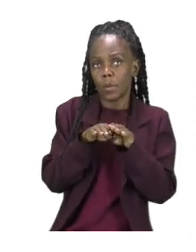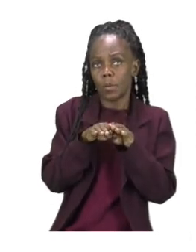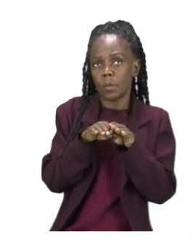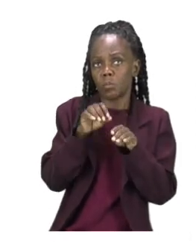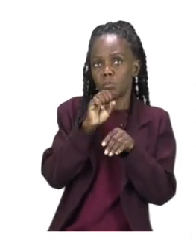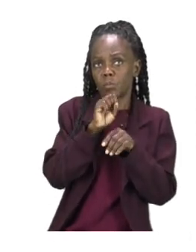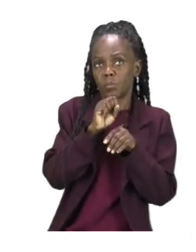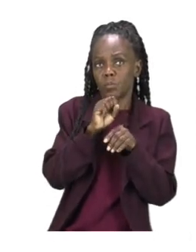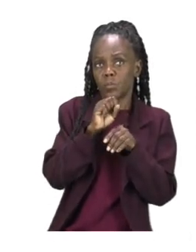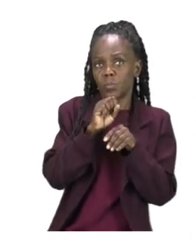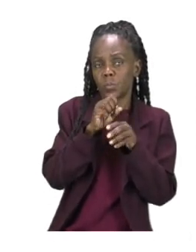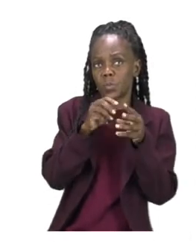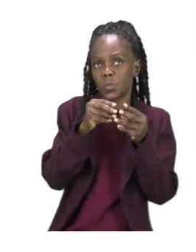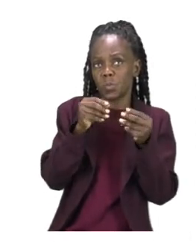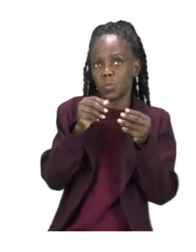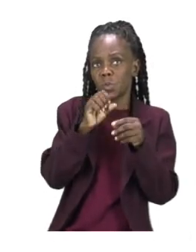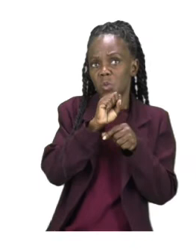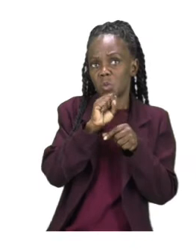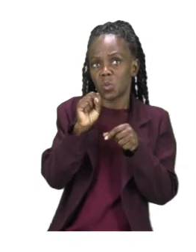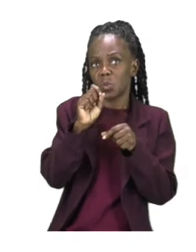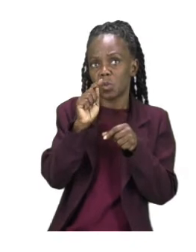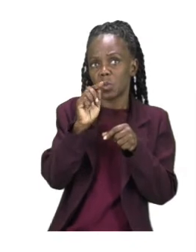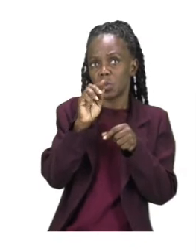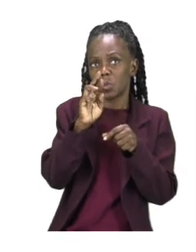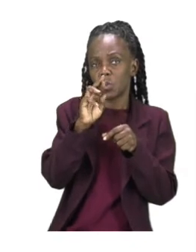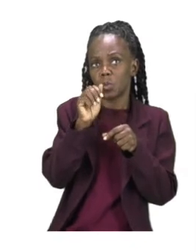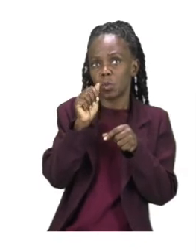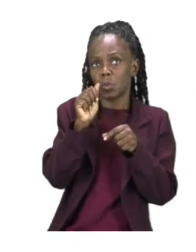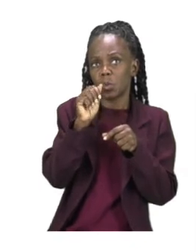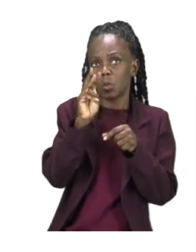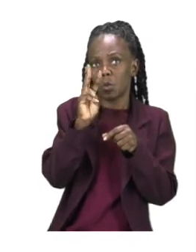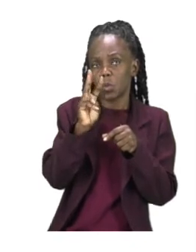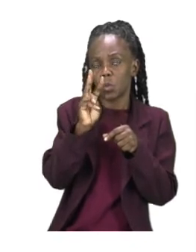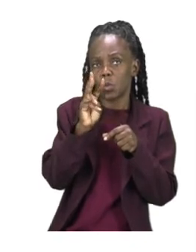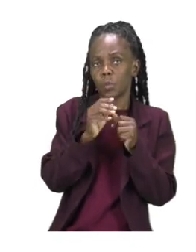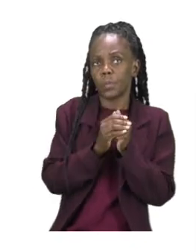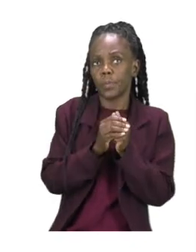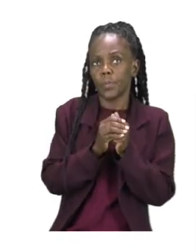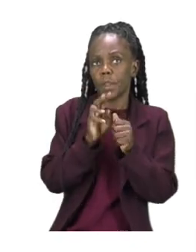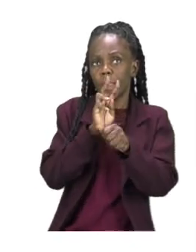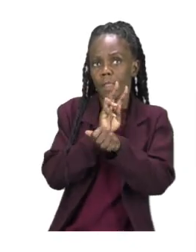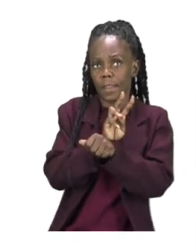pig decided that he wanted his house to be made up of